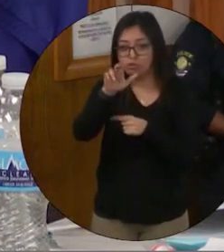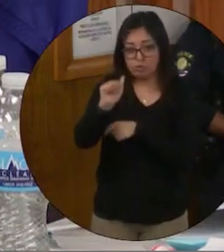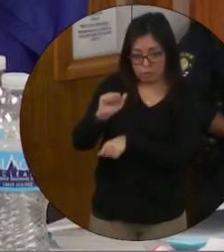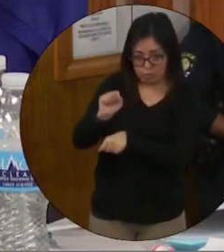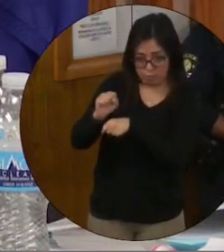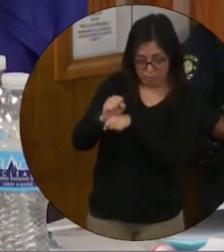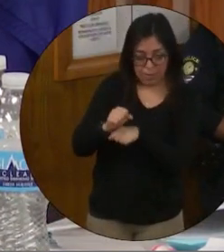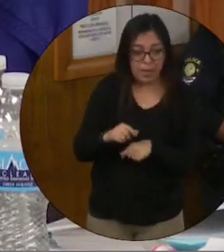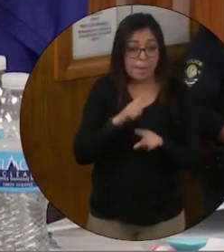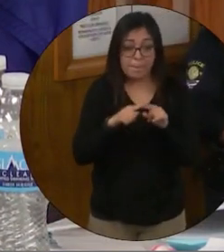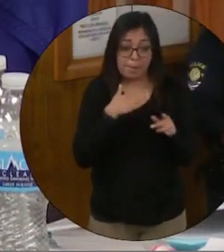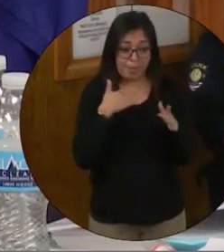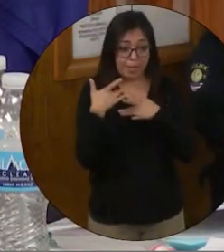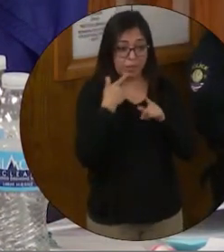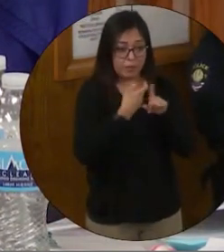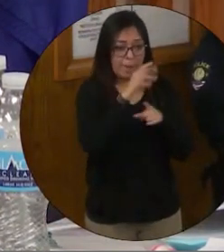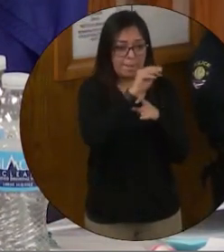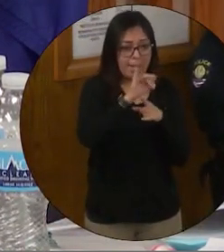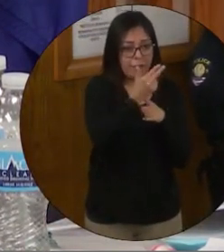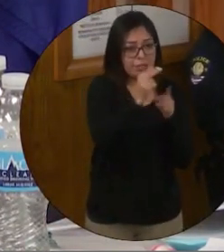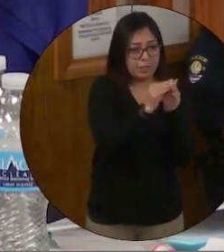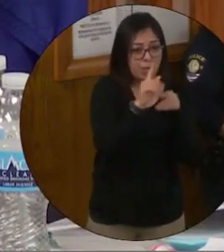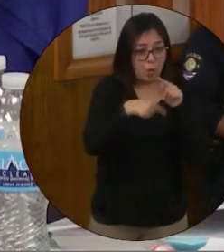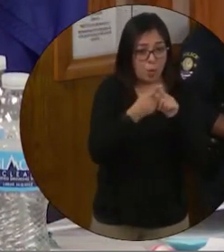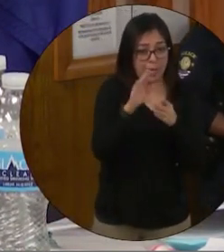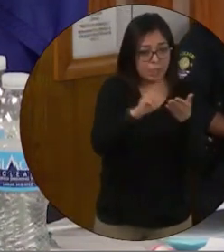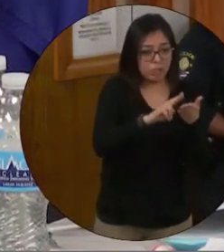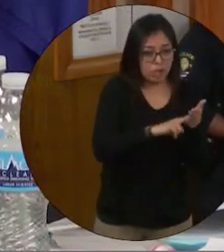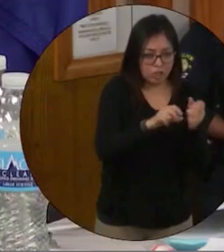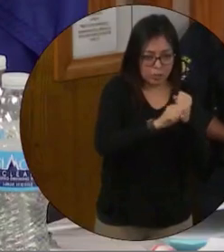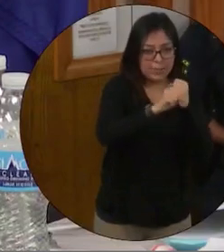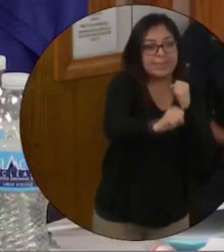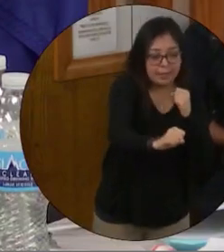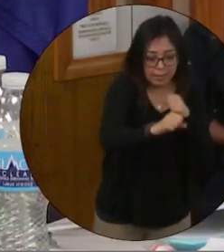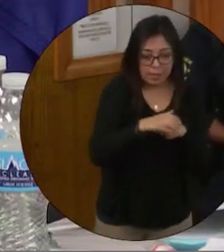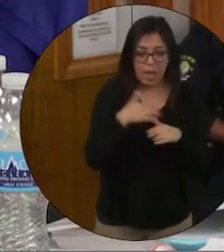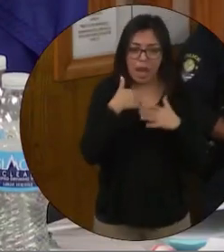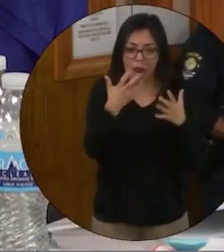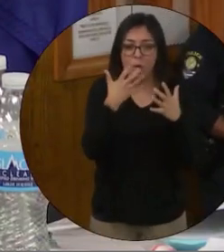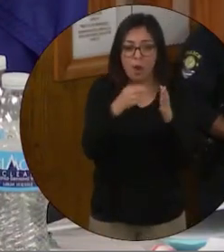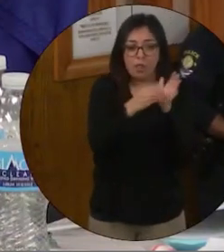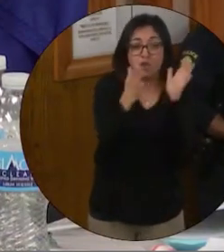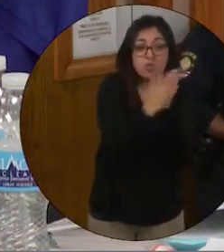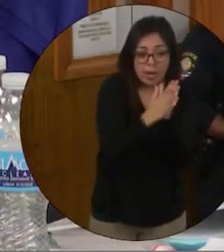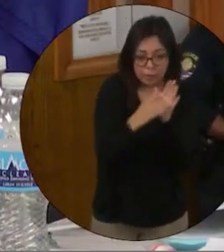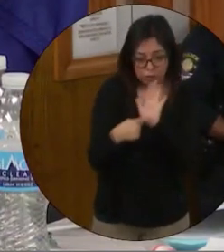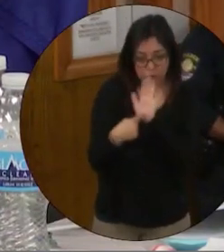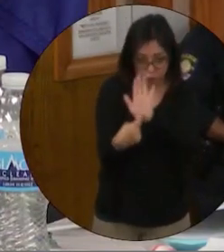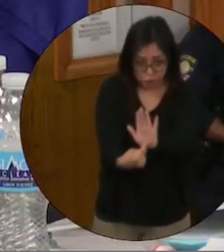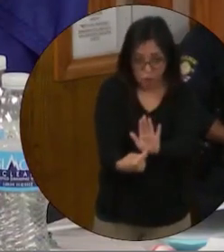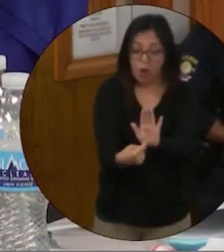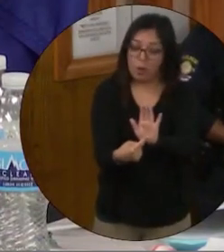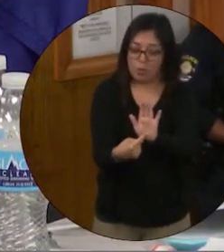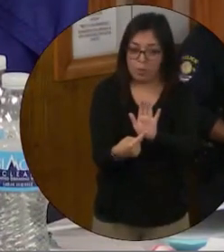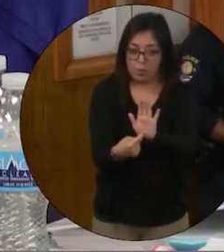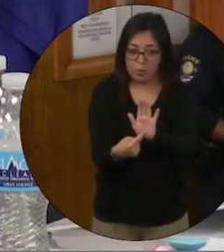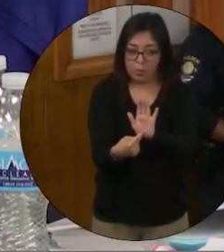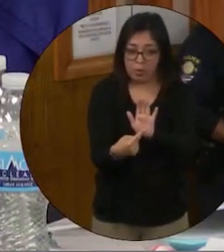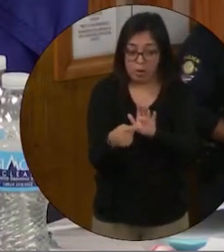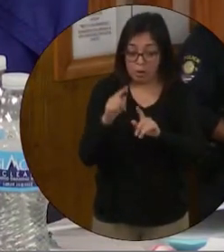my concerns are from the May 13th meeting when his contract was extended. So I'd like the record to reflect that